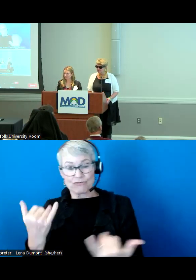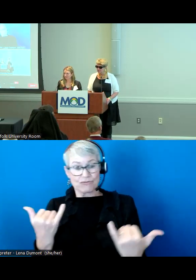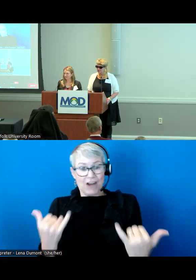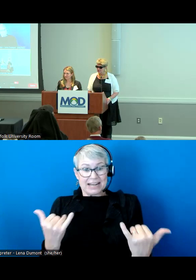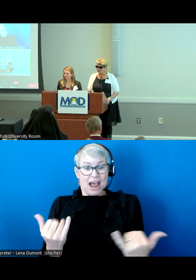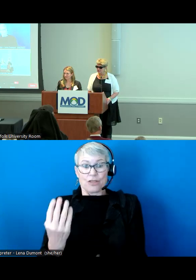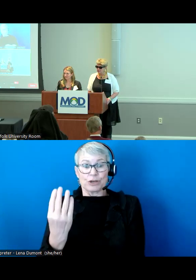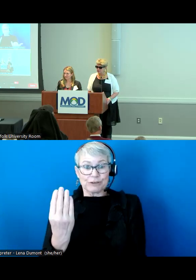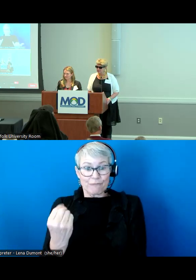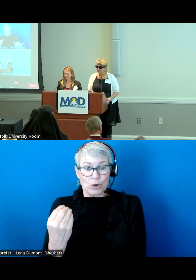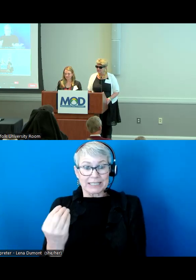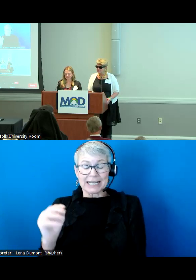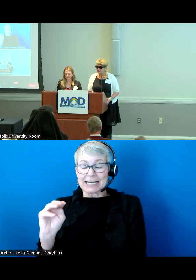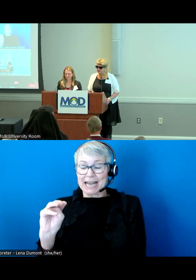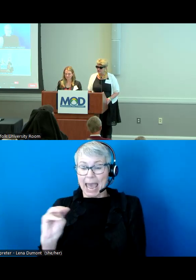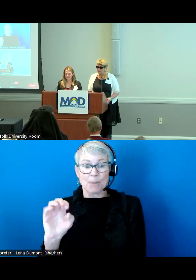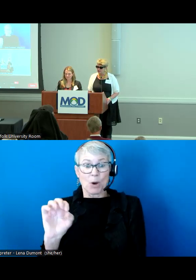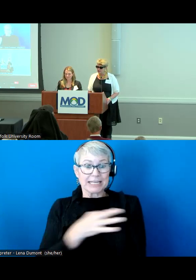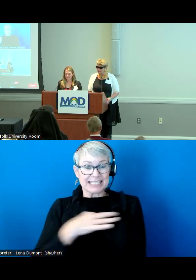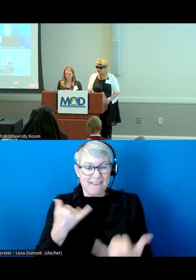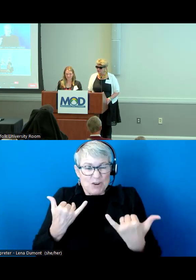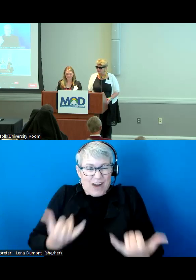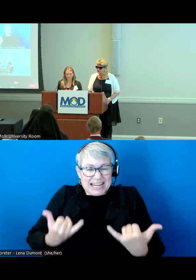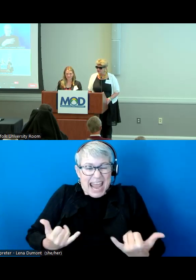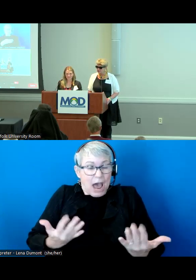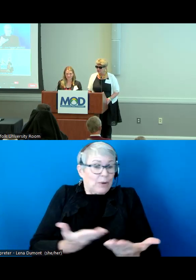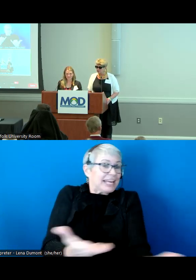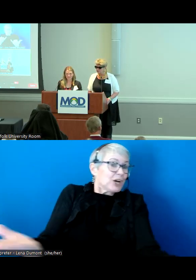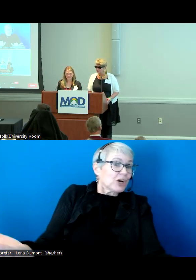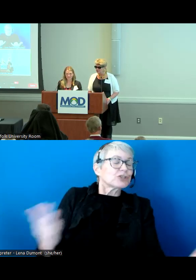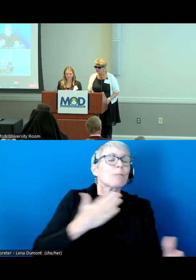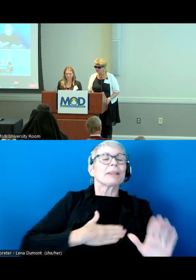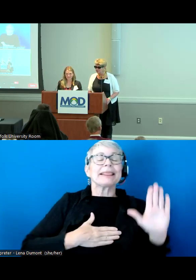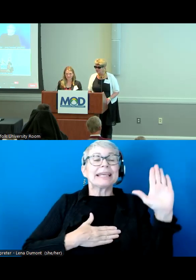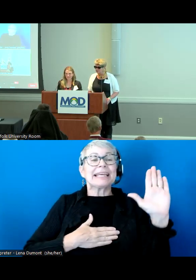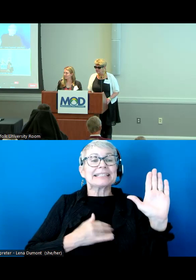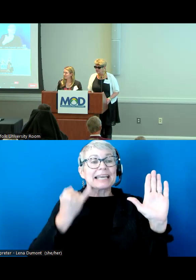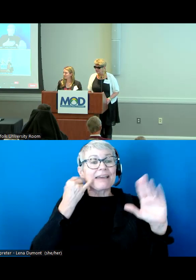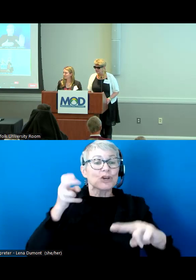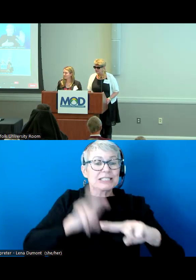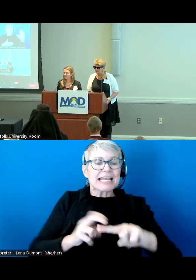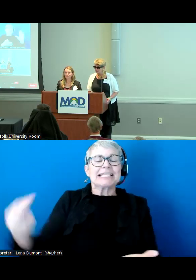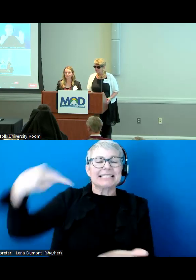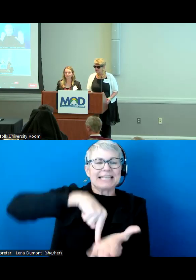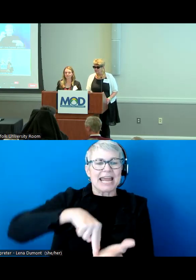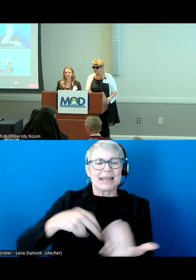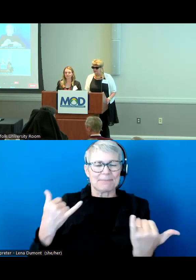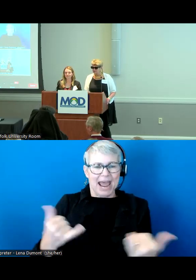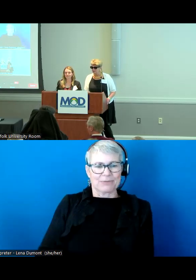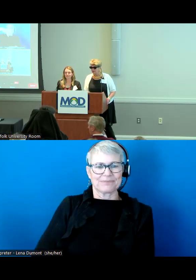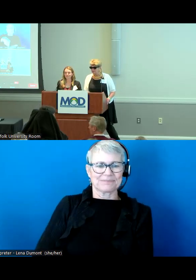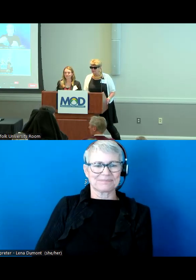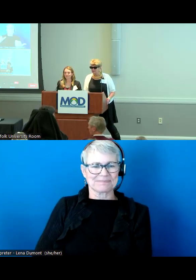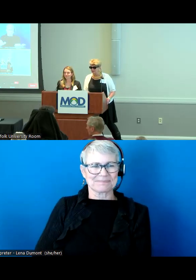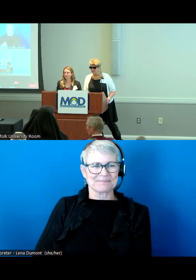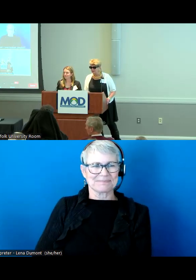Disability. And I would please like all MOD employees, if you're sitting, to stand. If you're standing, put your